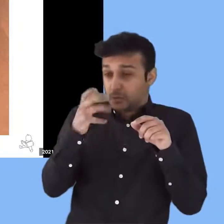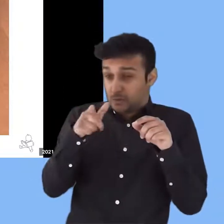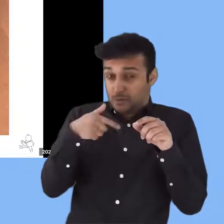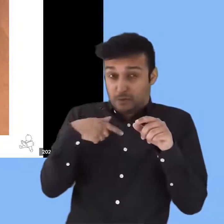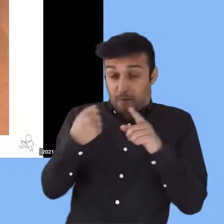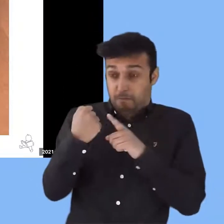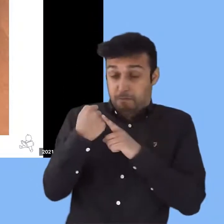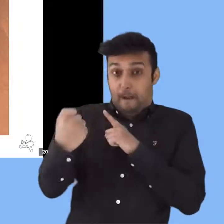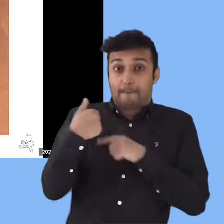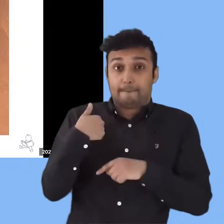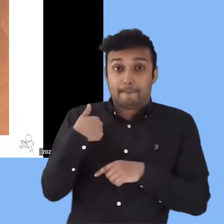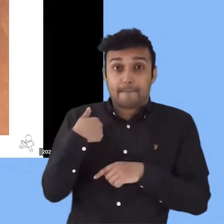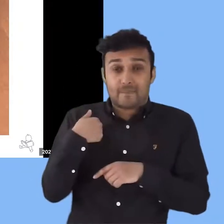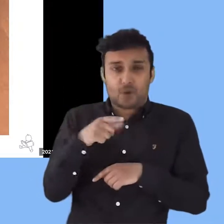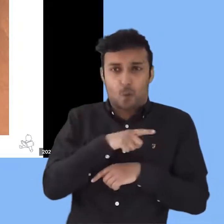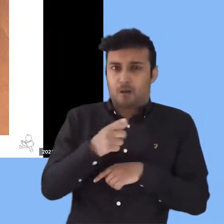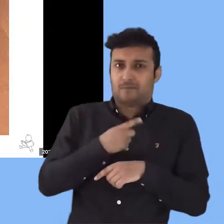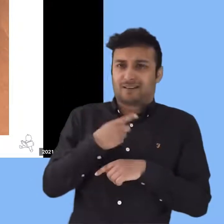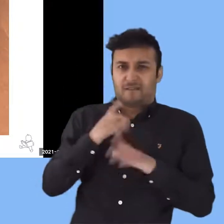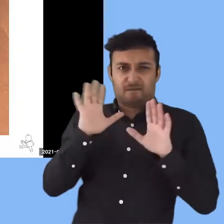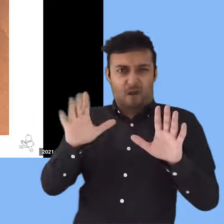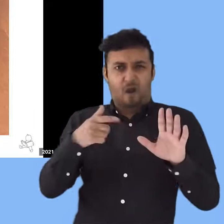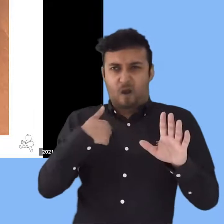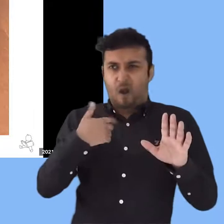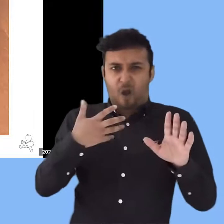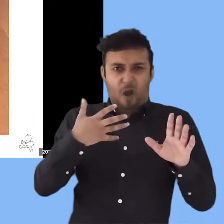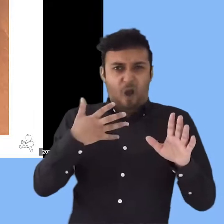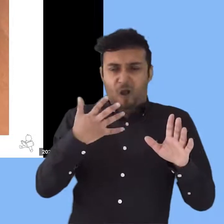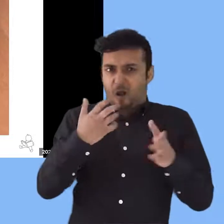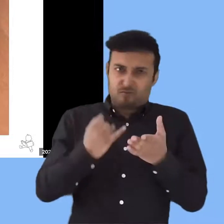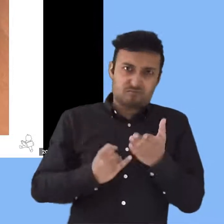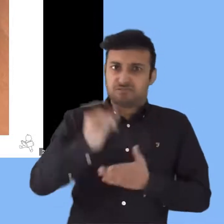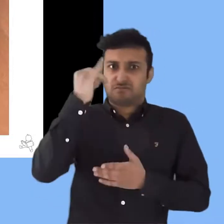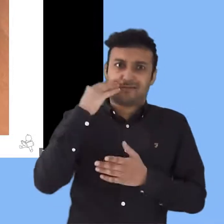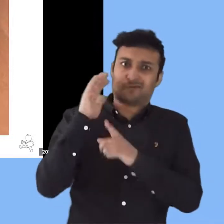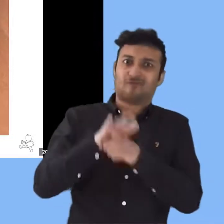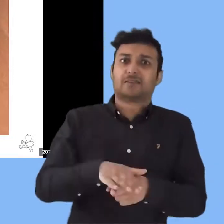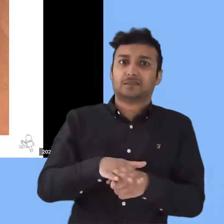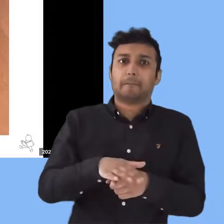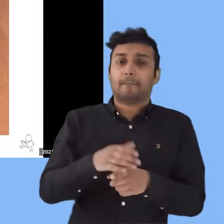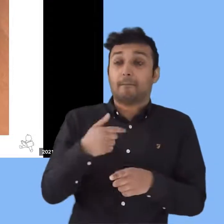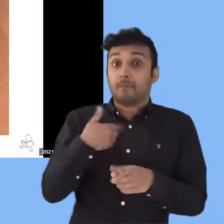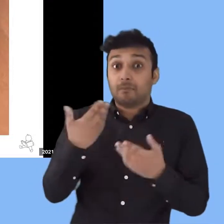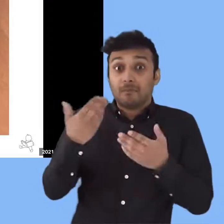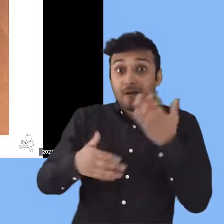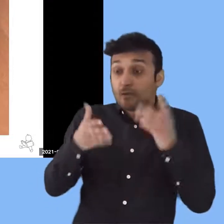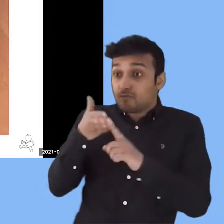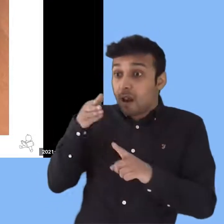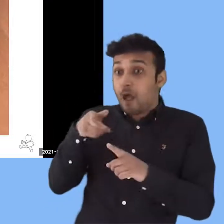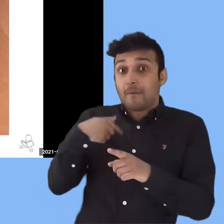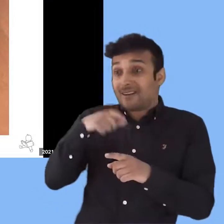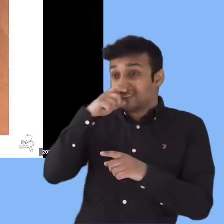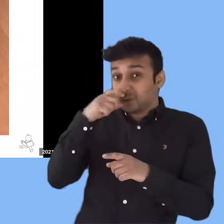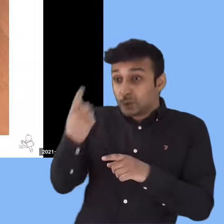considered myself you know, an anti-racist, someone who does anti-racism, but I didn't recognize it with my own sister because I wasn't having those